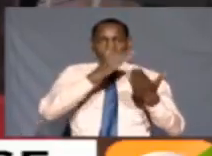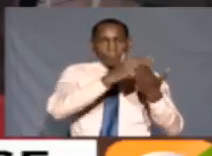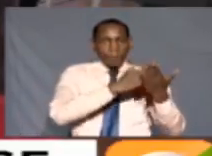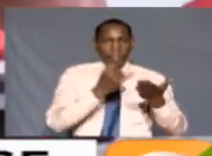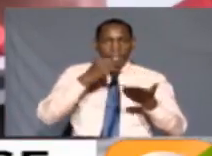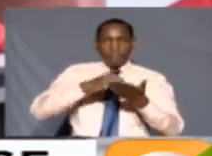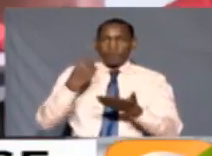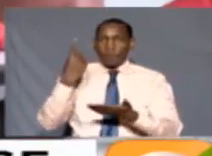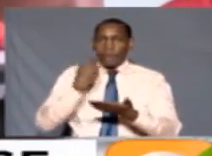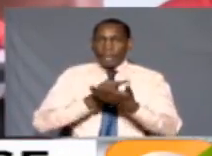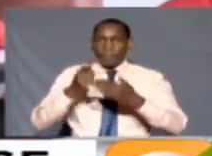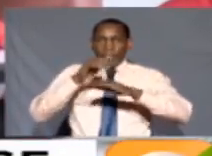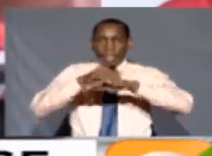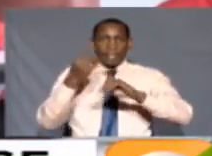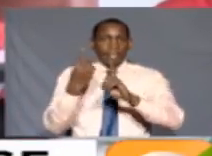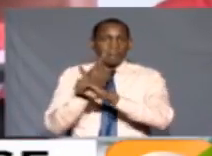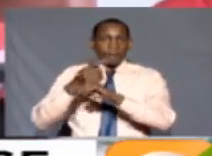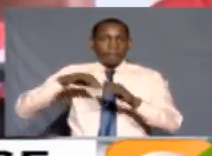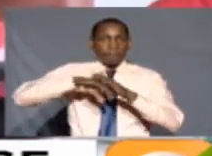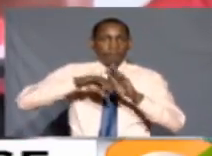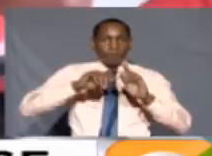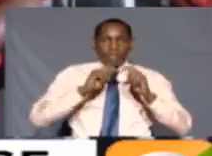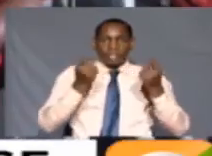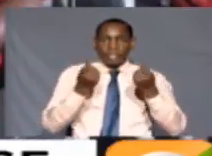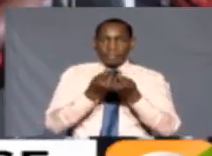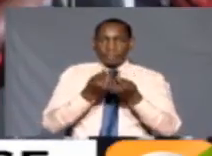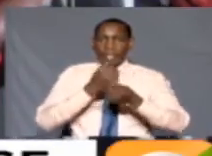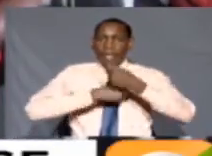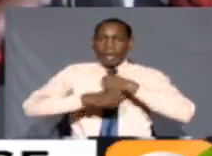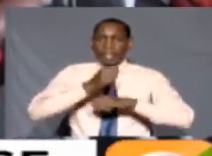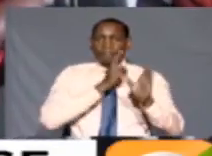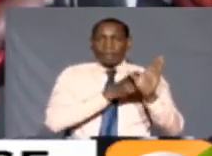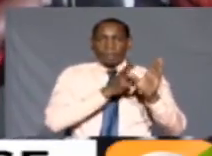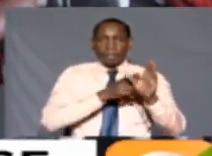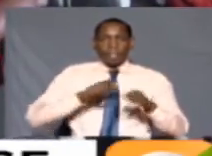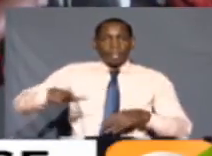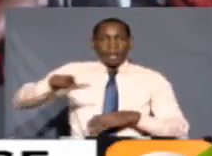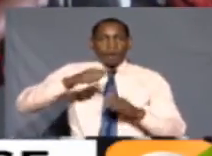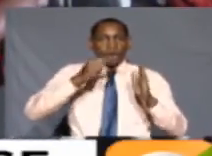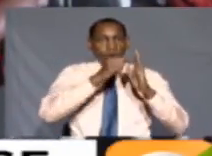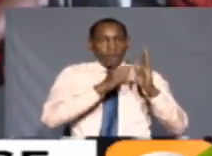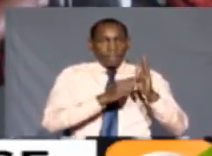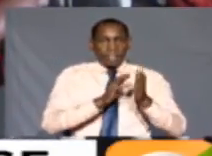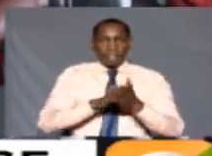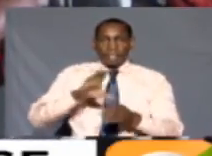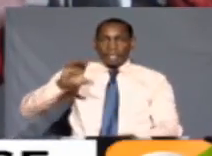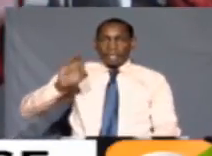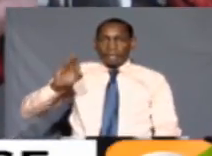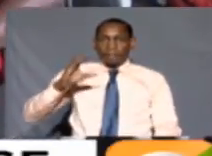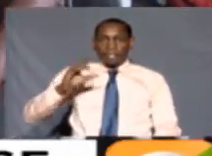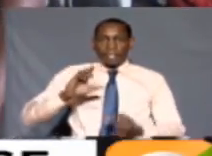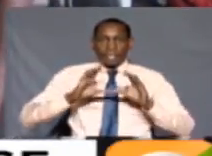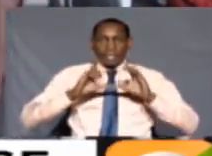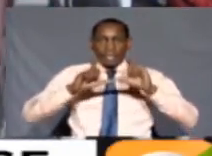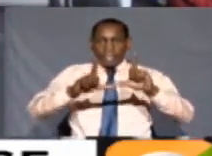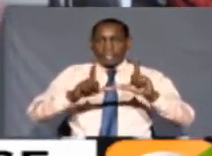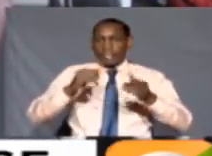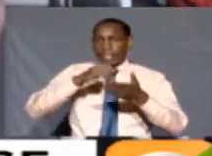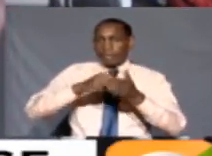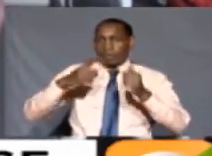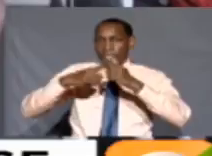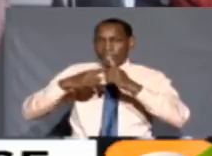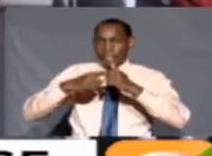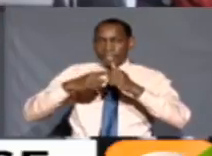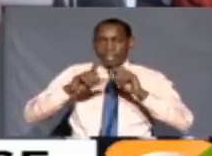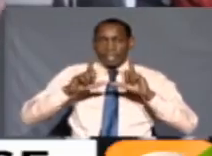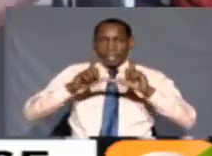a one-week attachment at various football clubs actively participating in local leagues. The CAF C license course is one of six